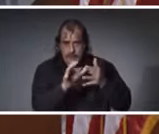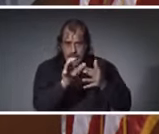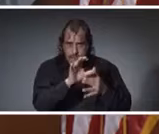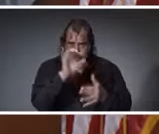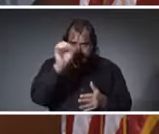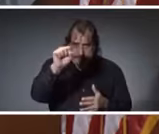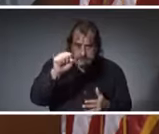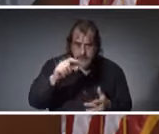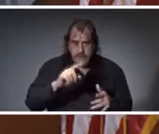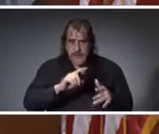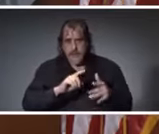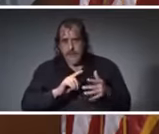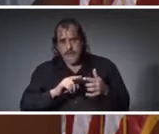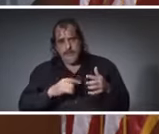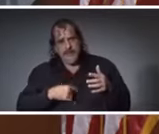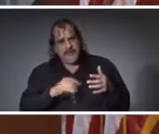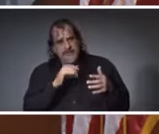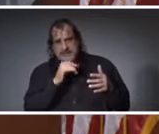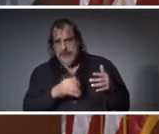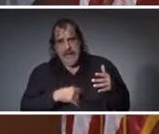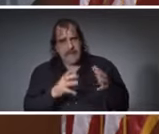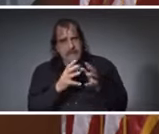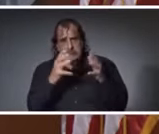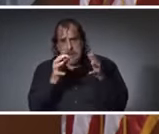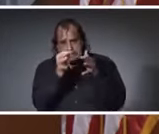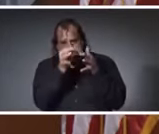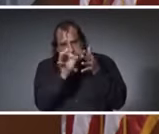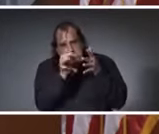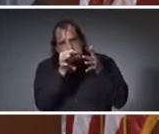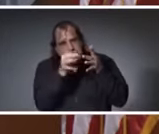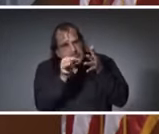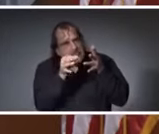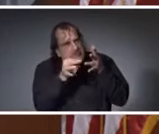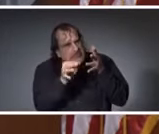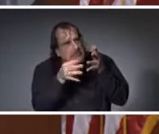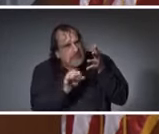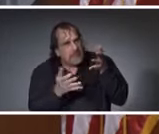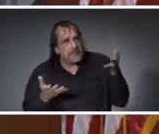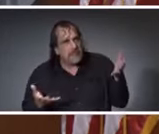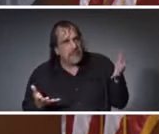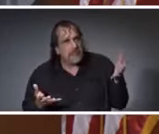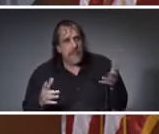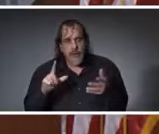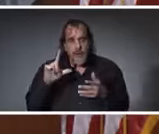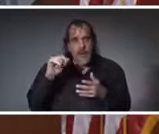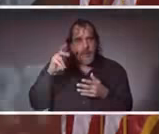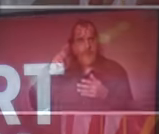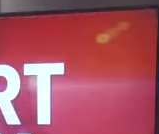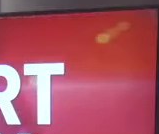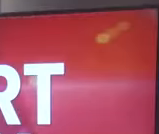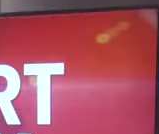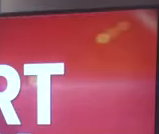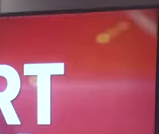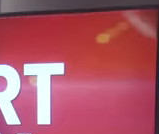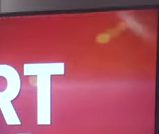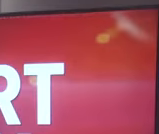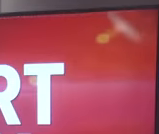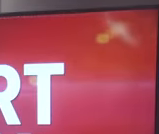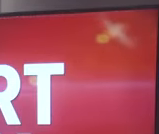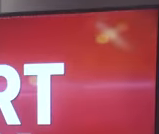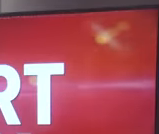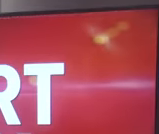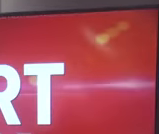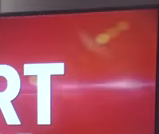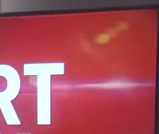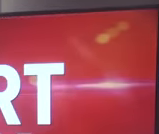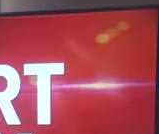pandemic was at the height back in August, but hospitalizations are also trending upward. He also gave an update on the